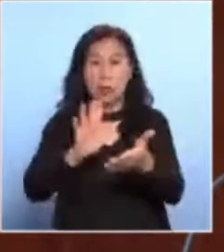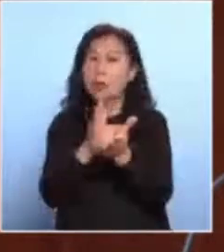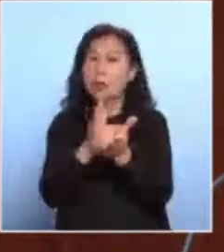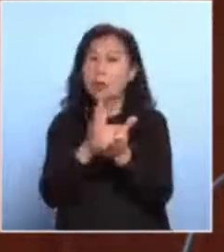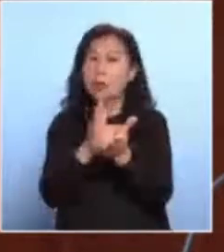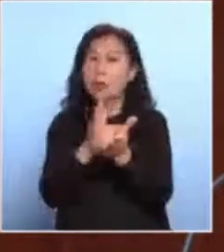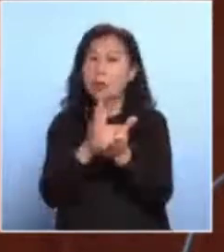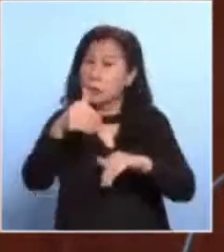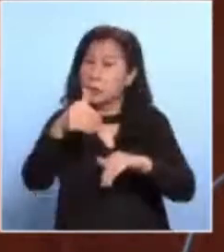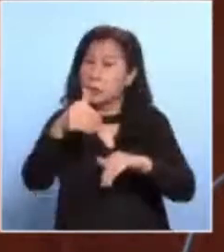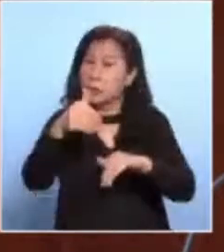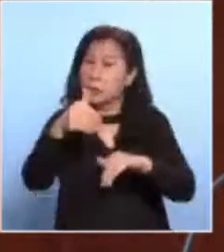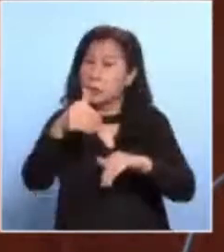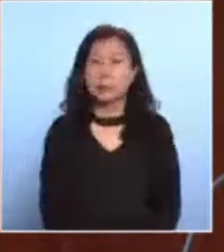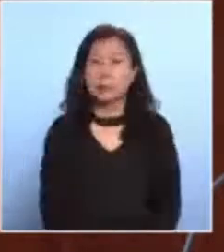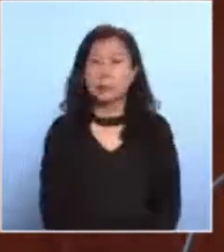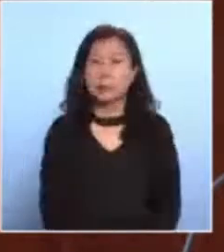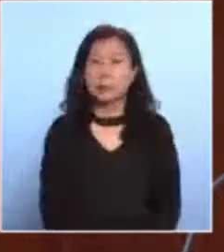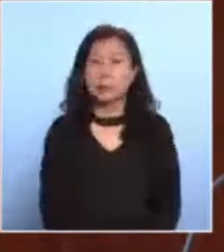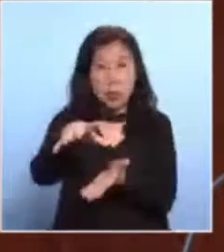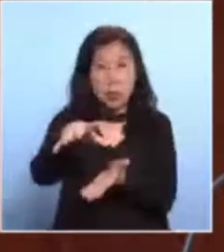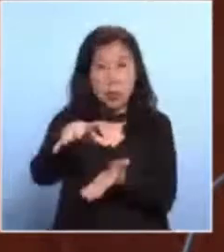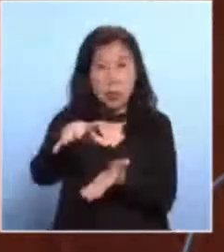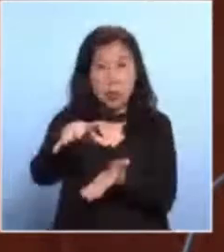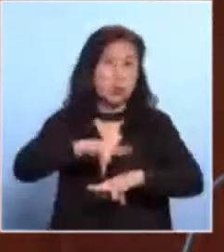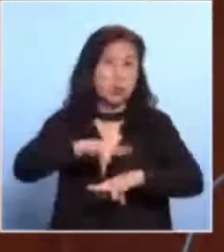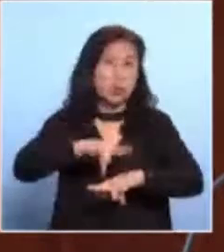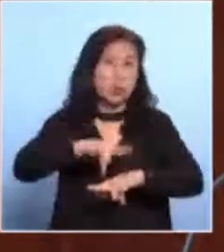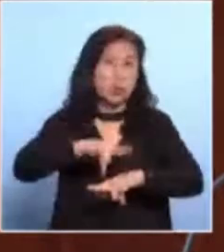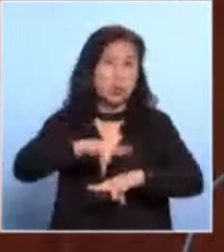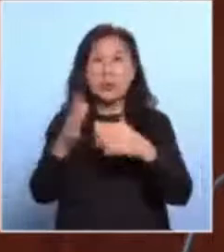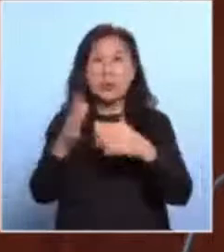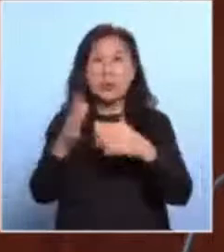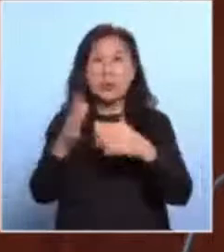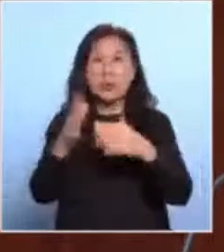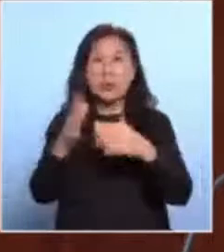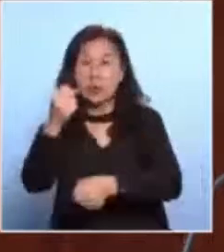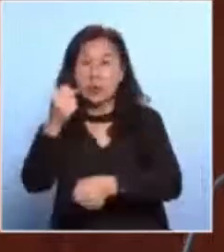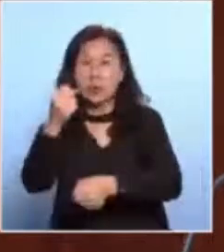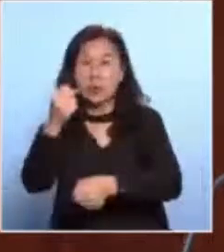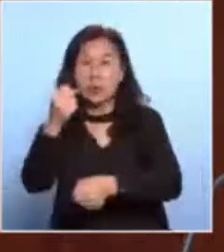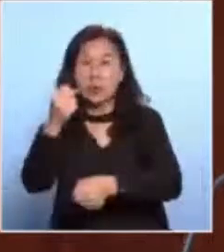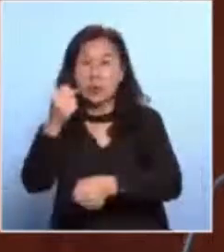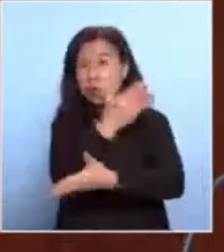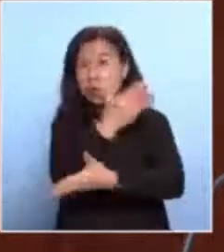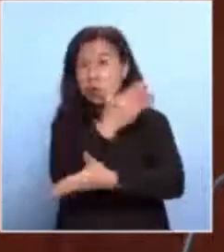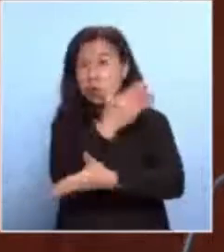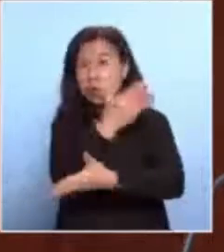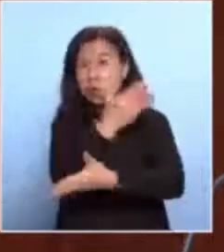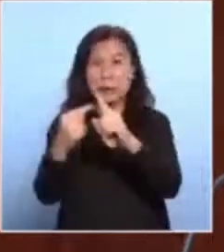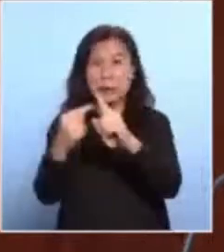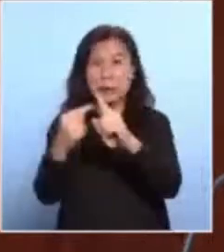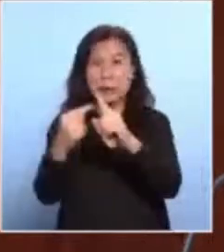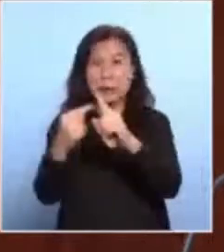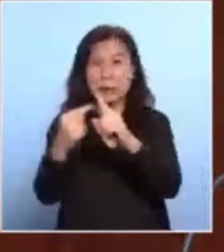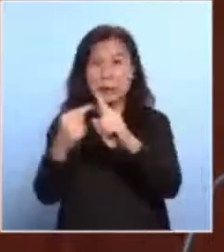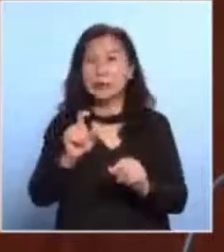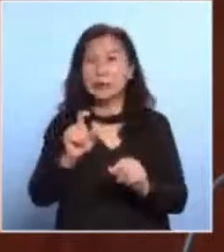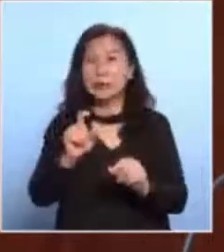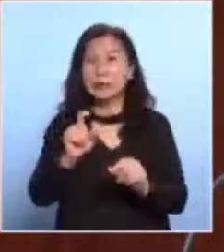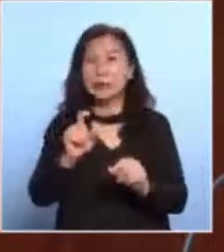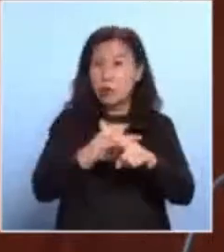provide an additional subsidy of $500 per month to employed disabled recipients of CSSA as a means